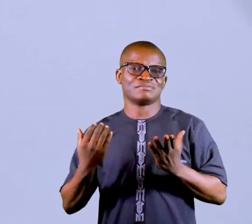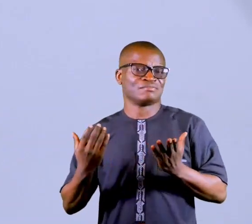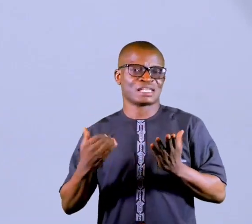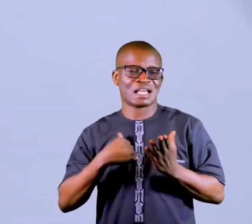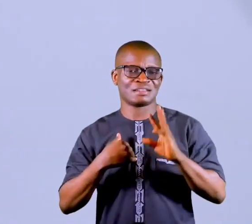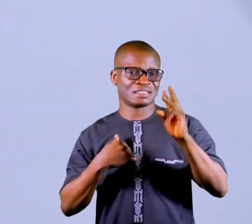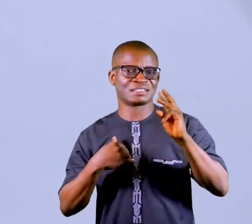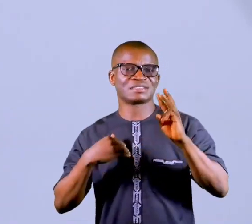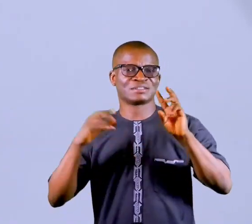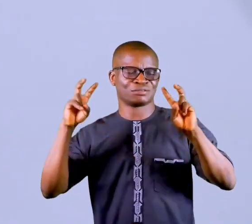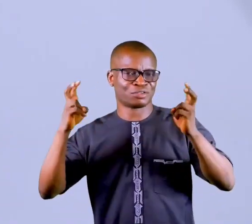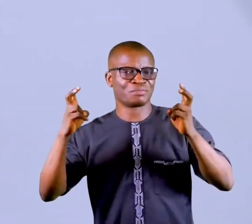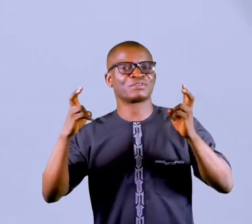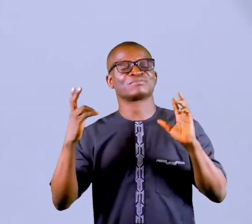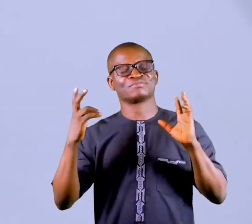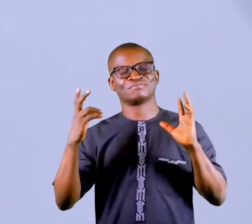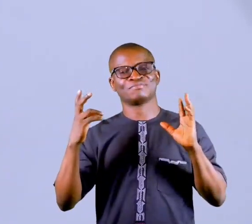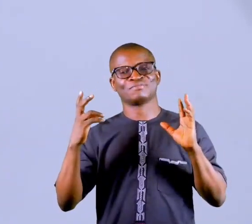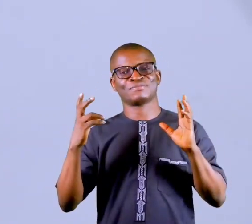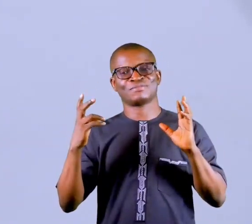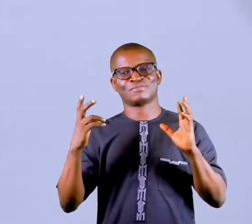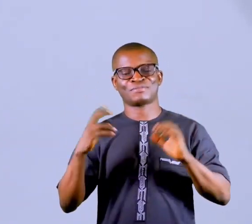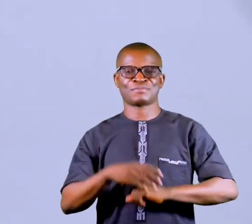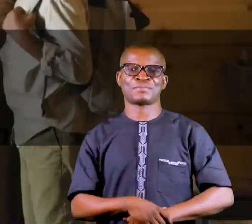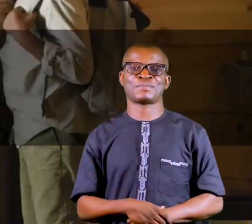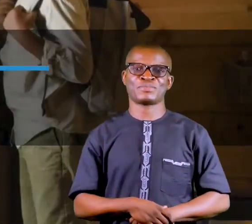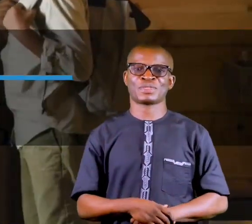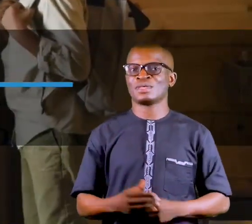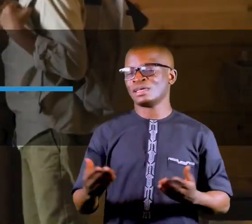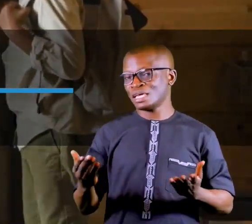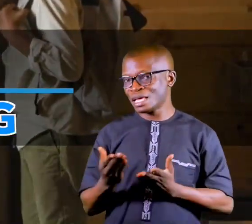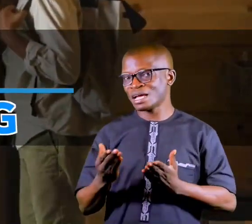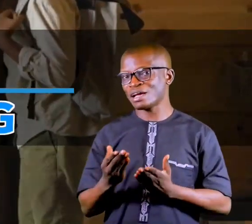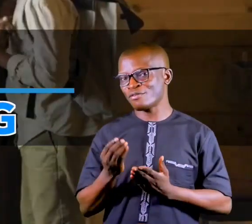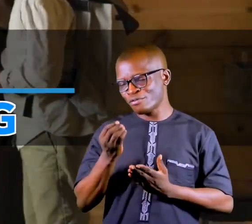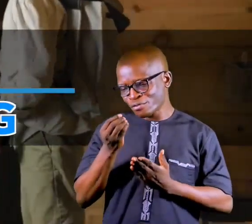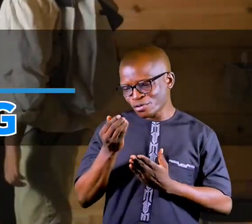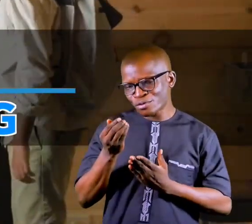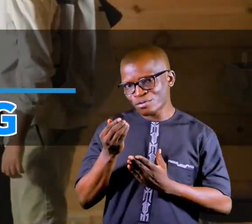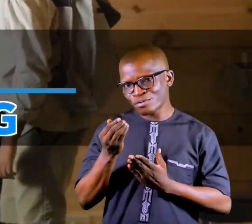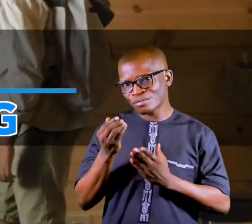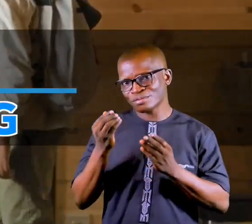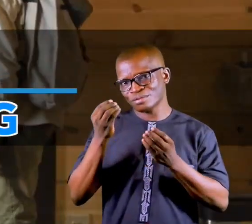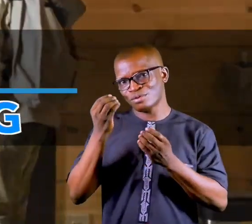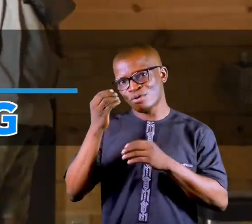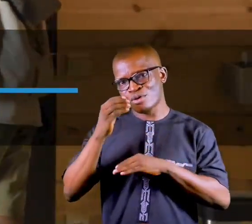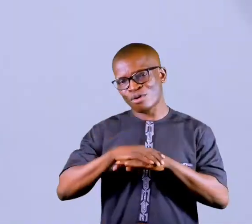same content as the regular PLH for Teens program. Here are a few tips on